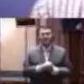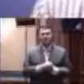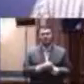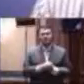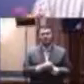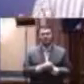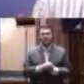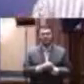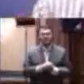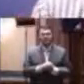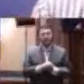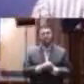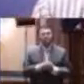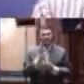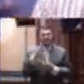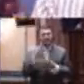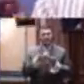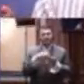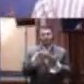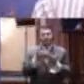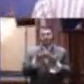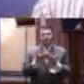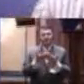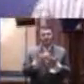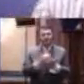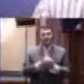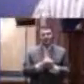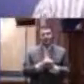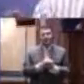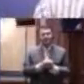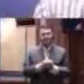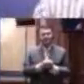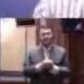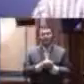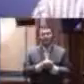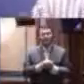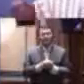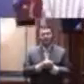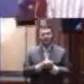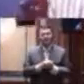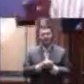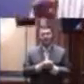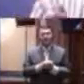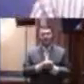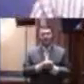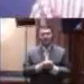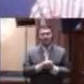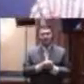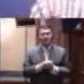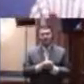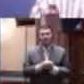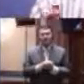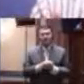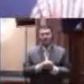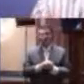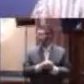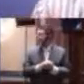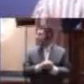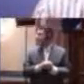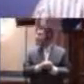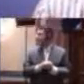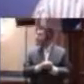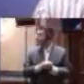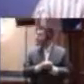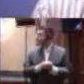power, in terms of centralization over the past, since the early 1800s, but more significantly in the second half